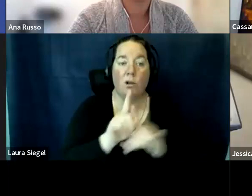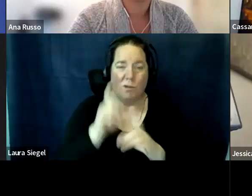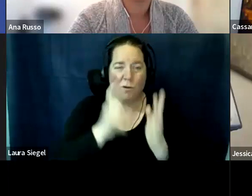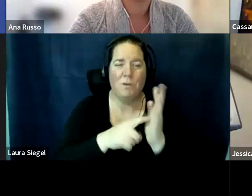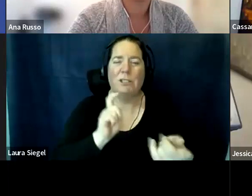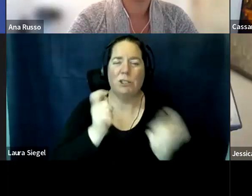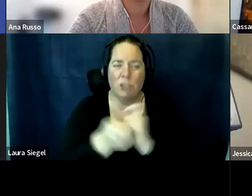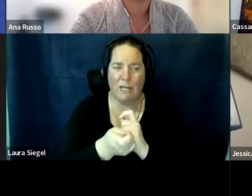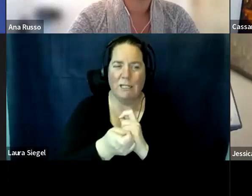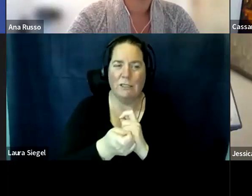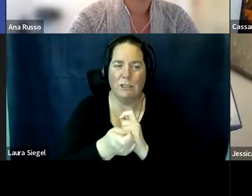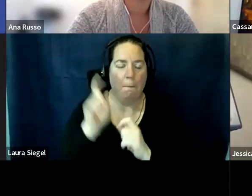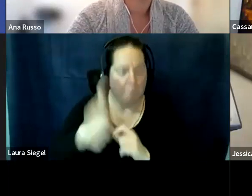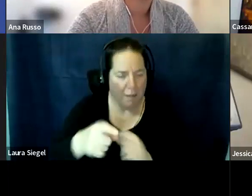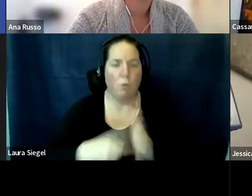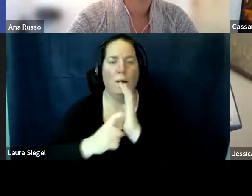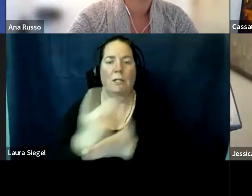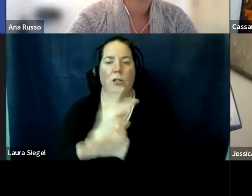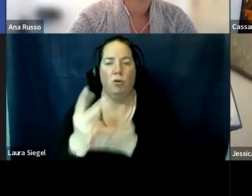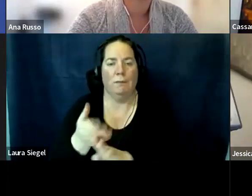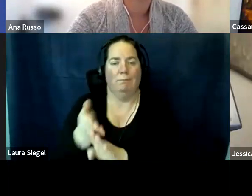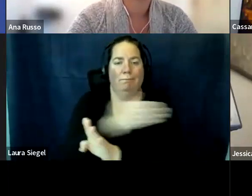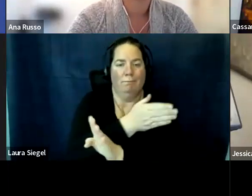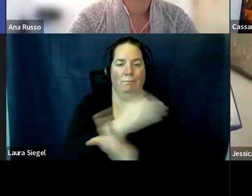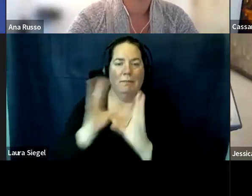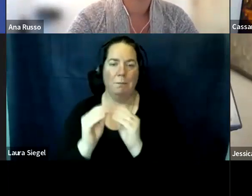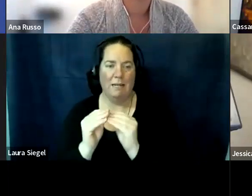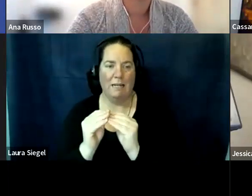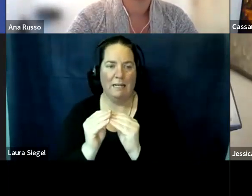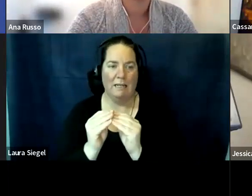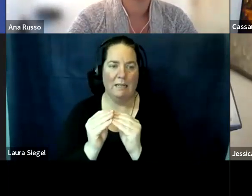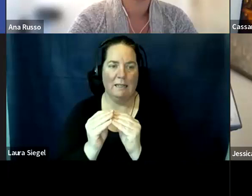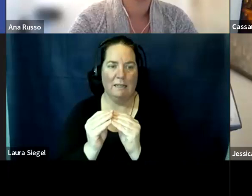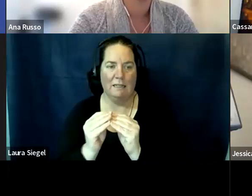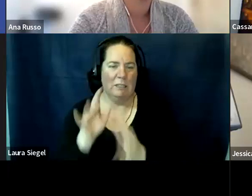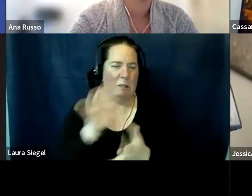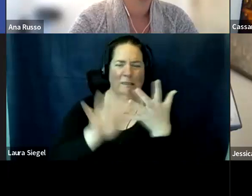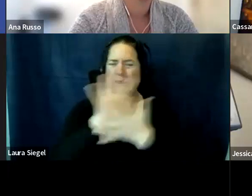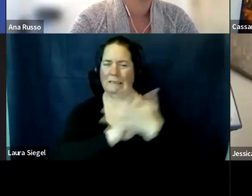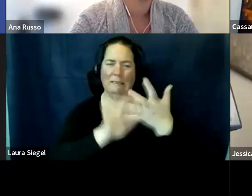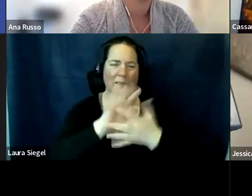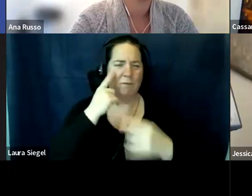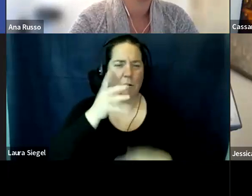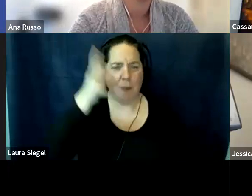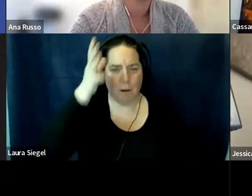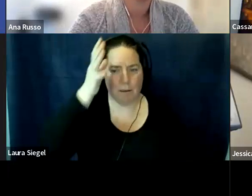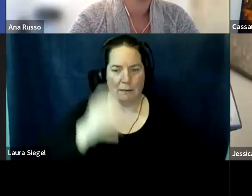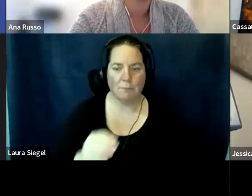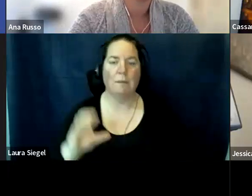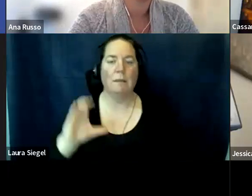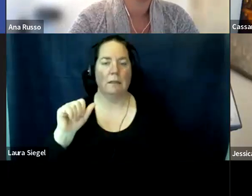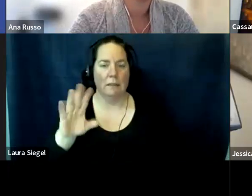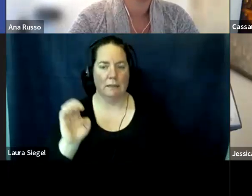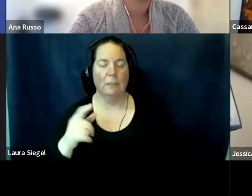to must be requested 2 weeks in advance of the meeting. So all of this is a little confusing to parents. Sure. So